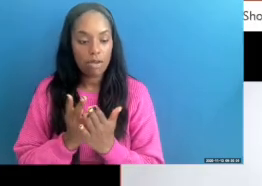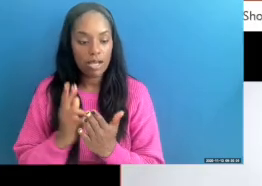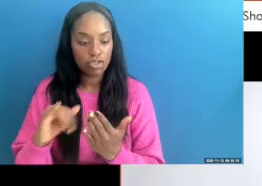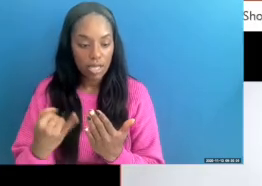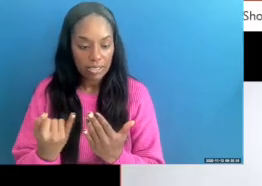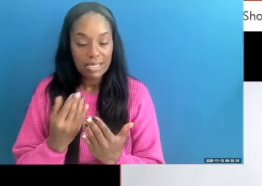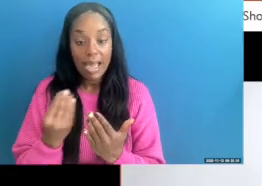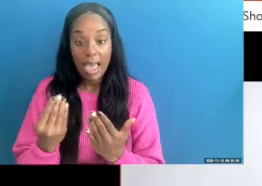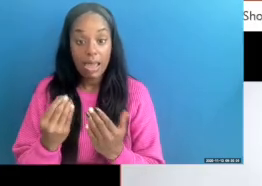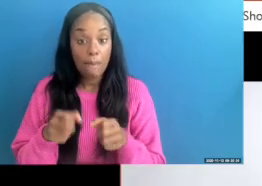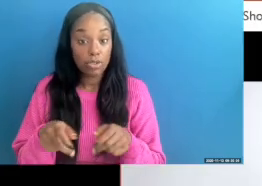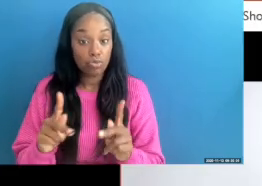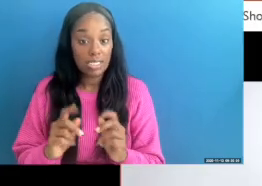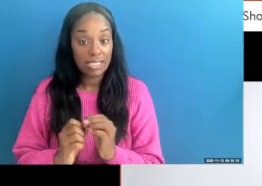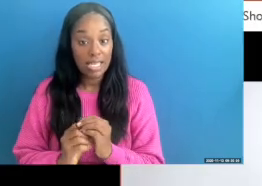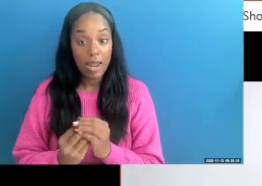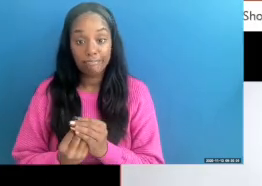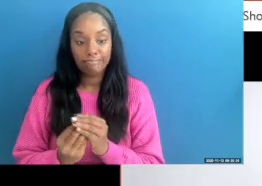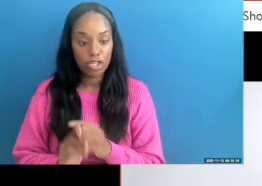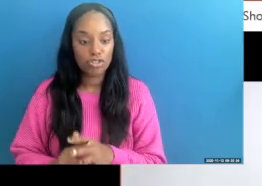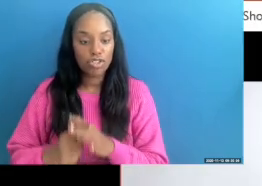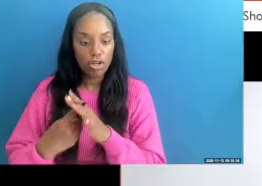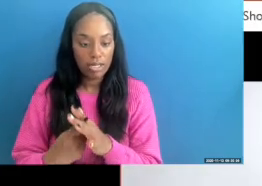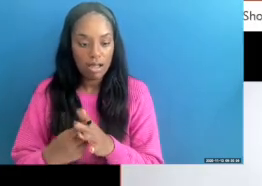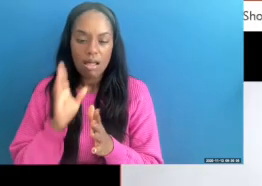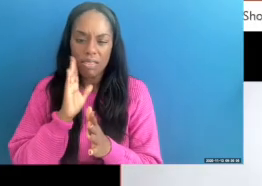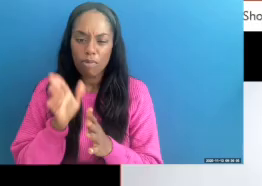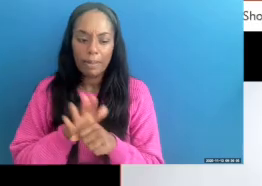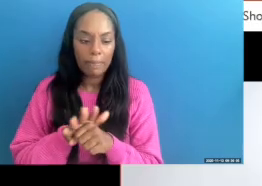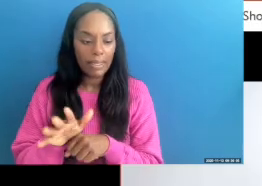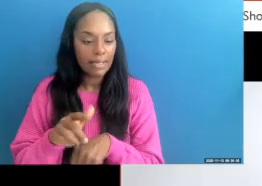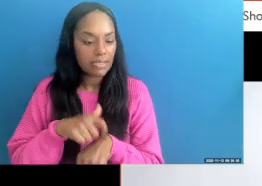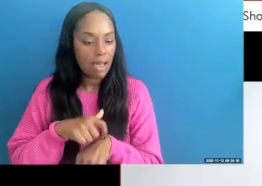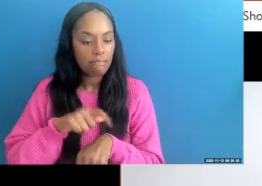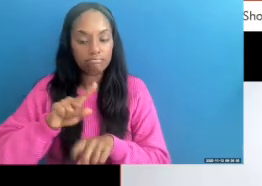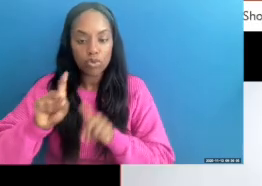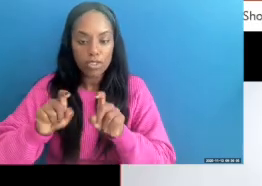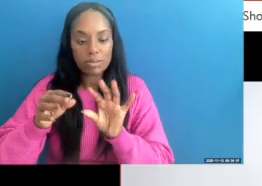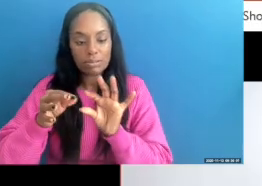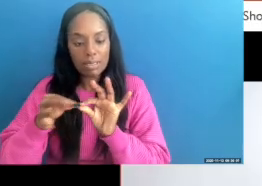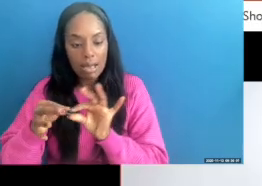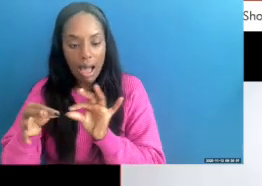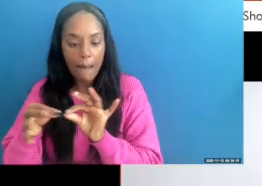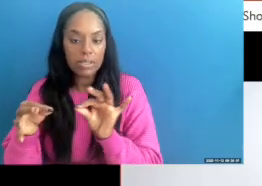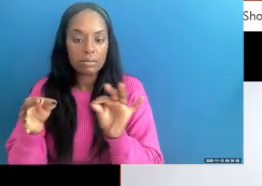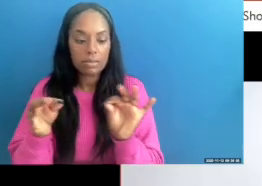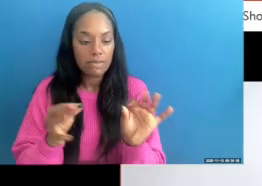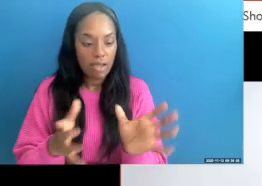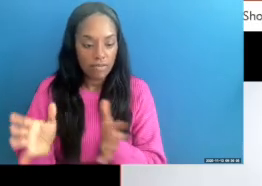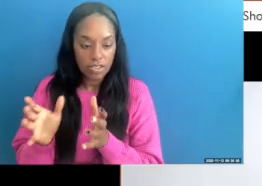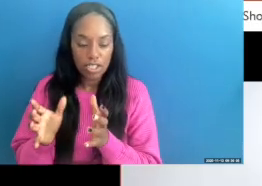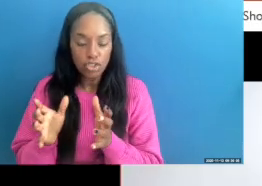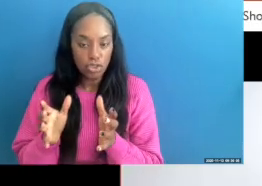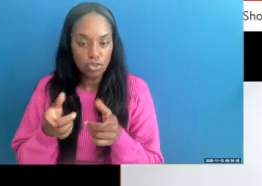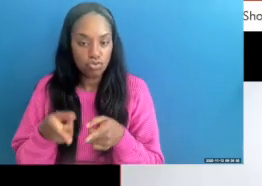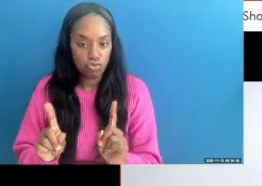of time for questions and comments and sections throughout and conversation sessions throughout the input sessions. We do aim